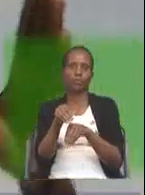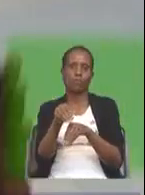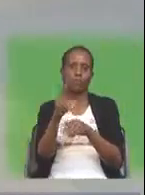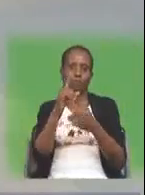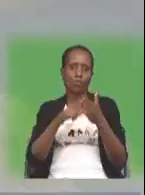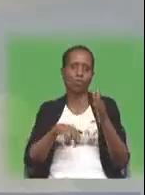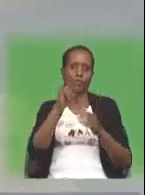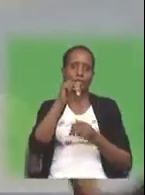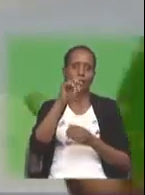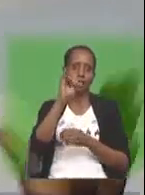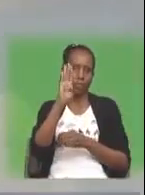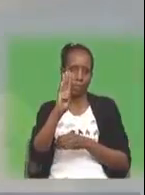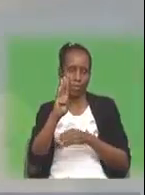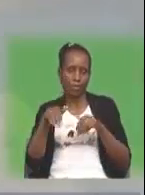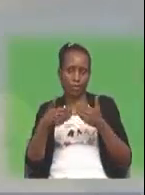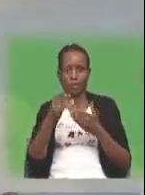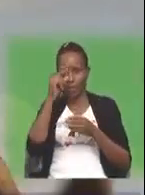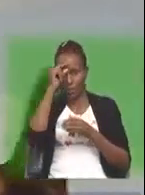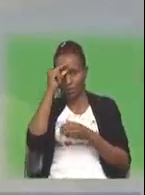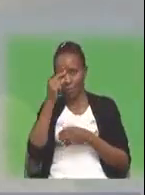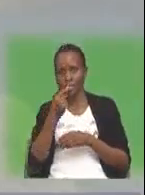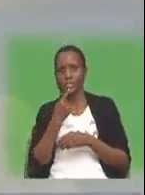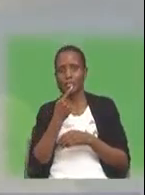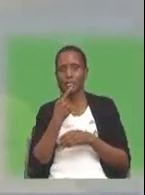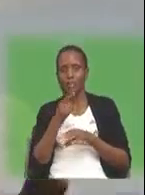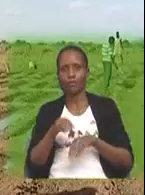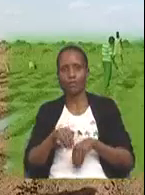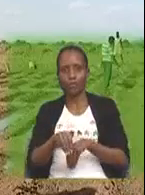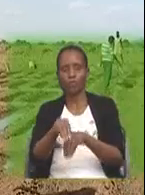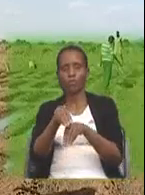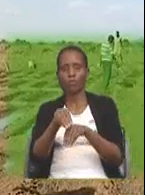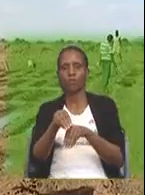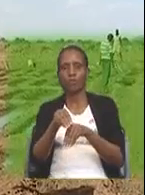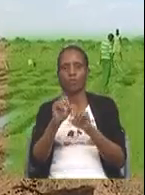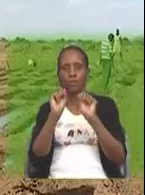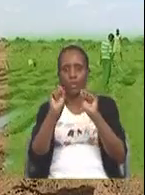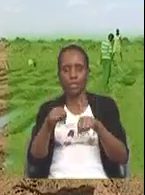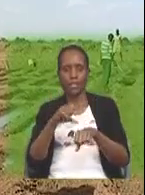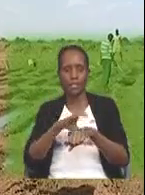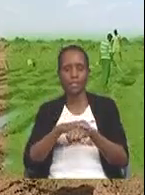yale NIB ama serikali inasema tufuate, hakika